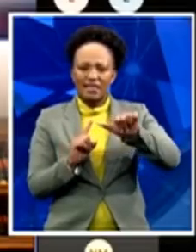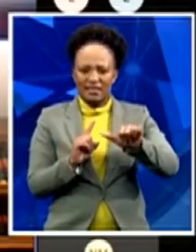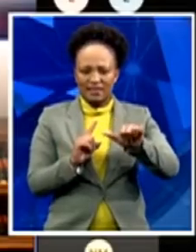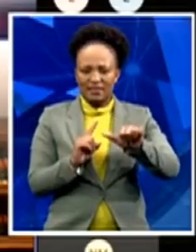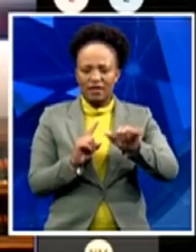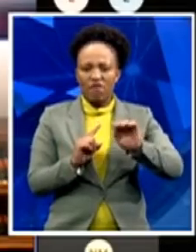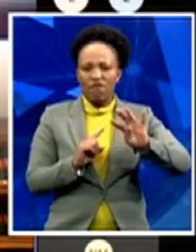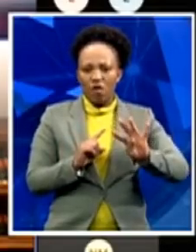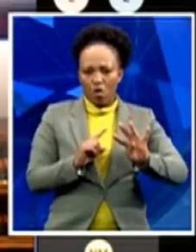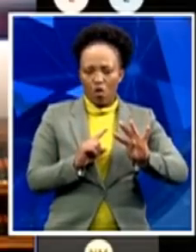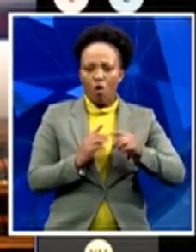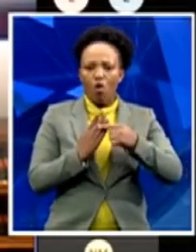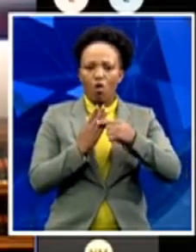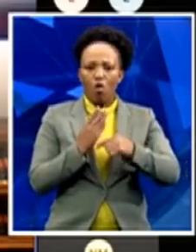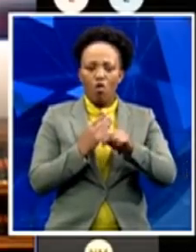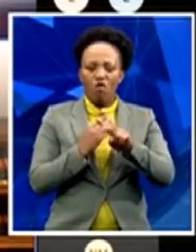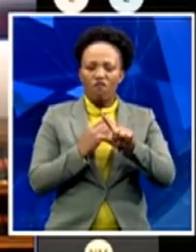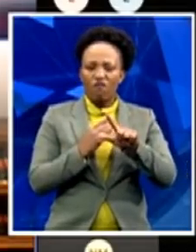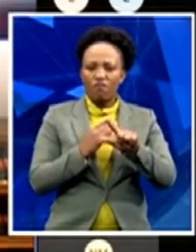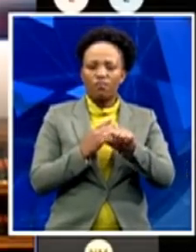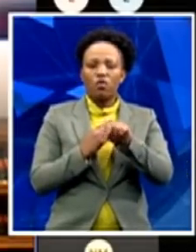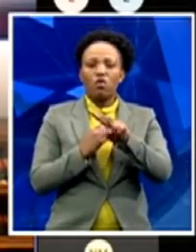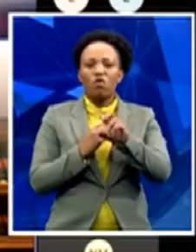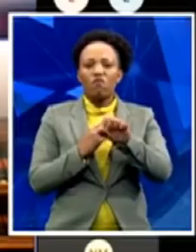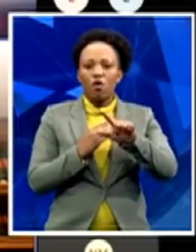page 555 at page